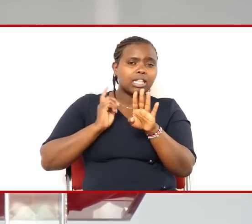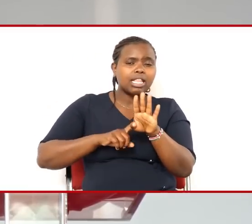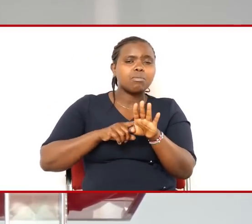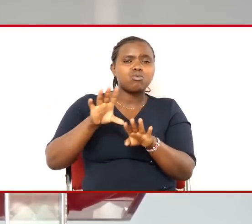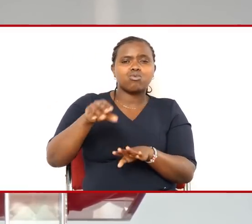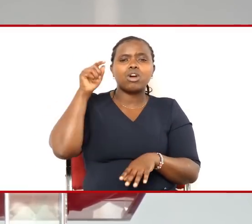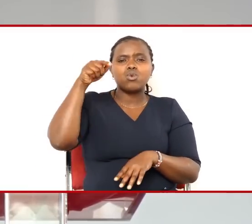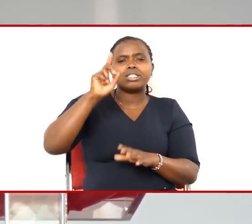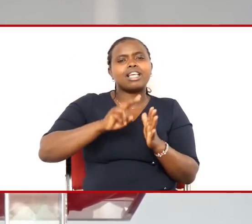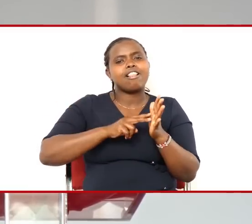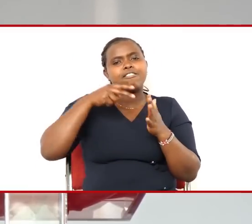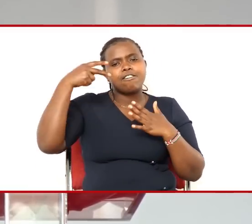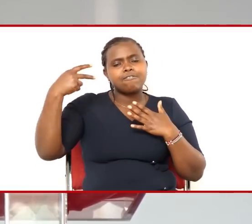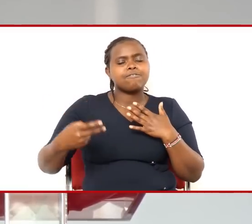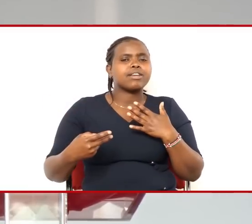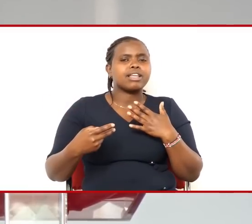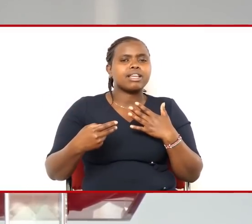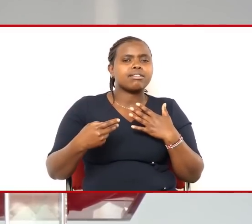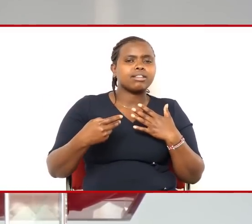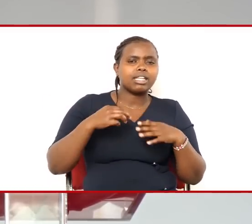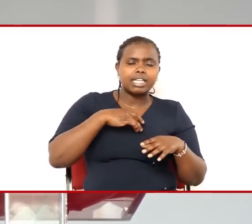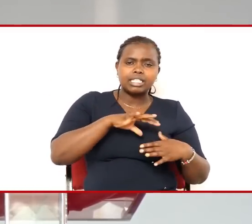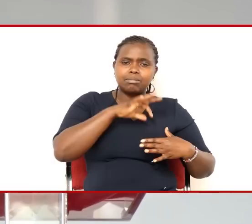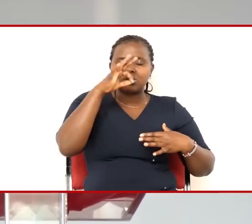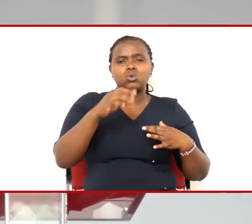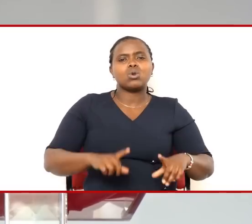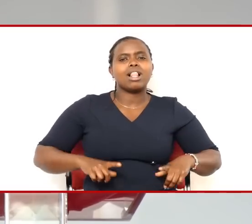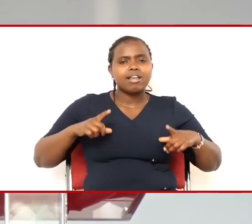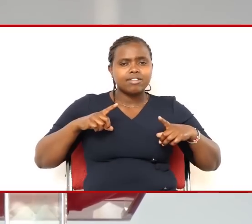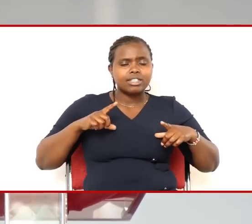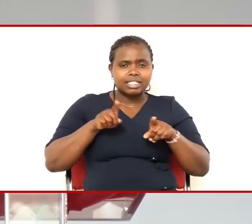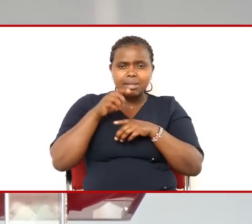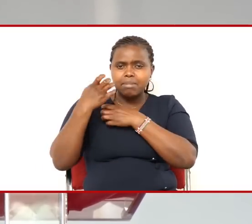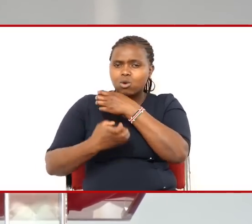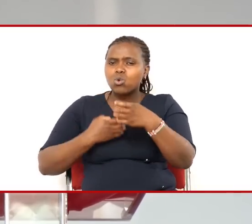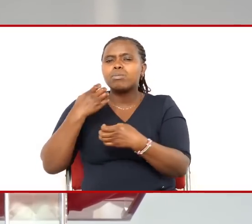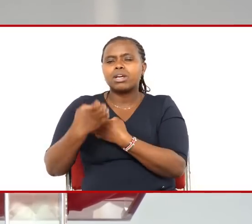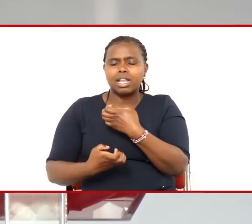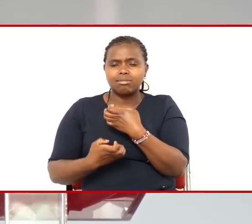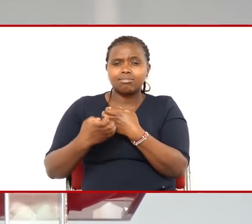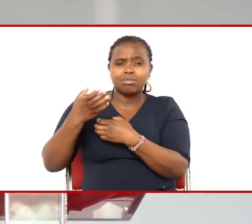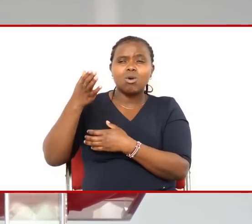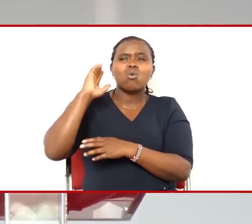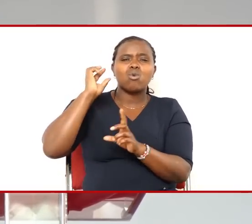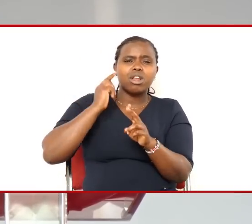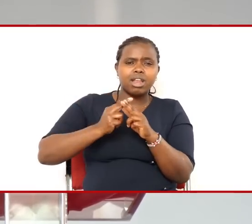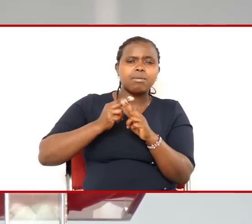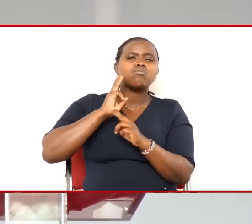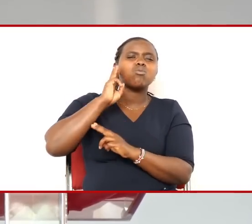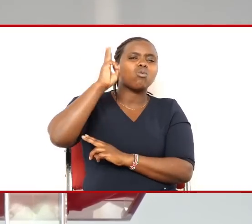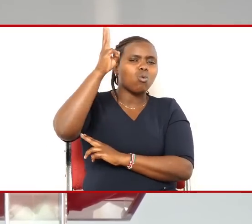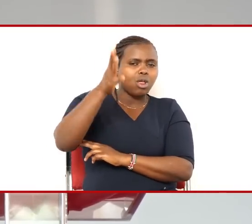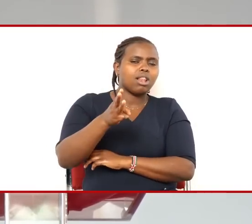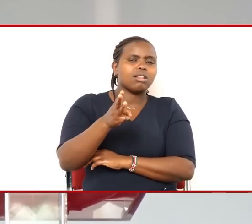find ourselves failing immorally, failing in our spiritual life, even economically. God's name